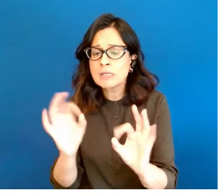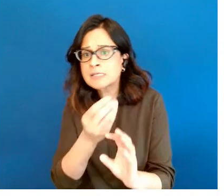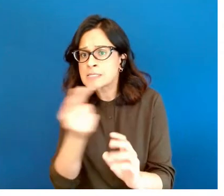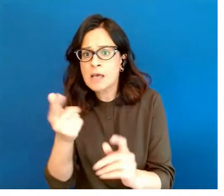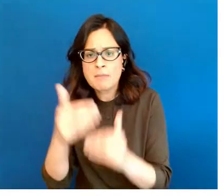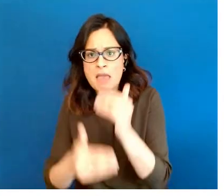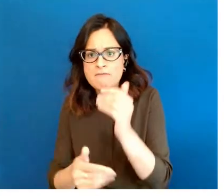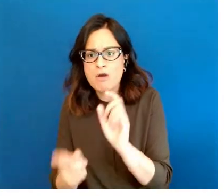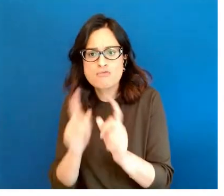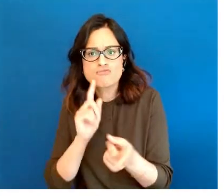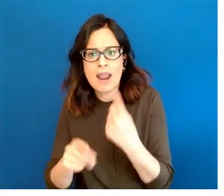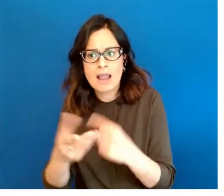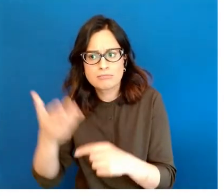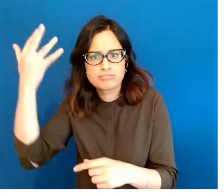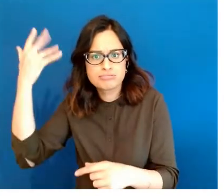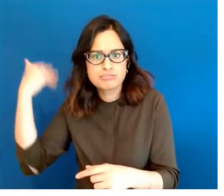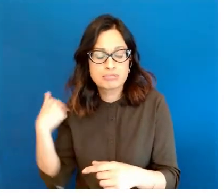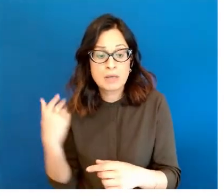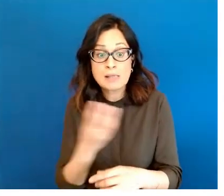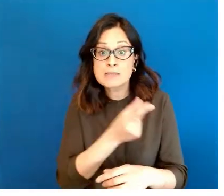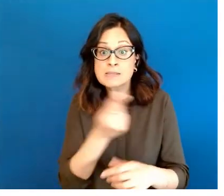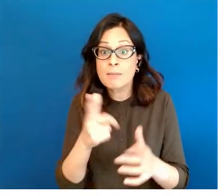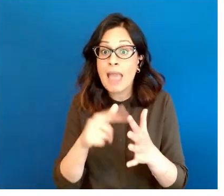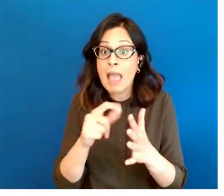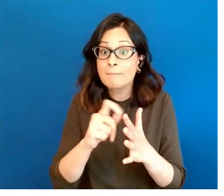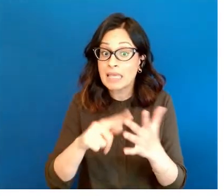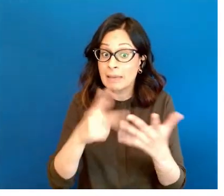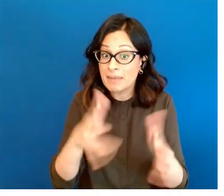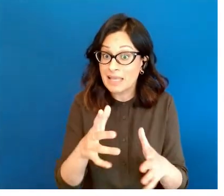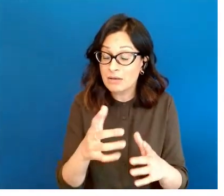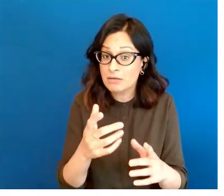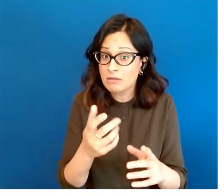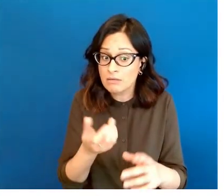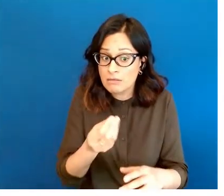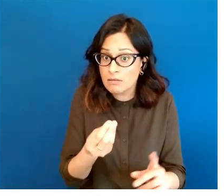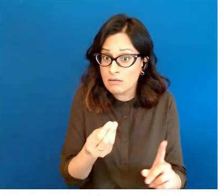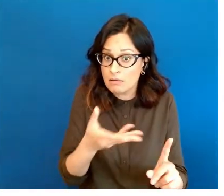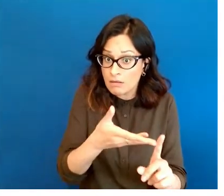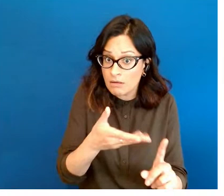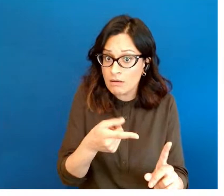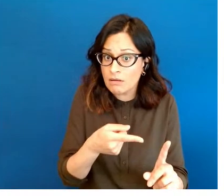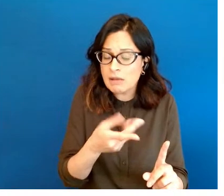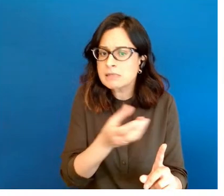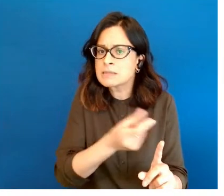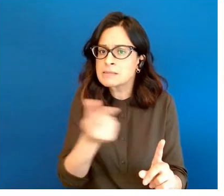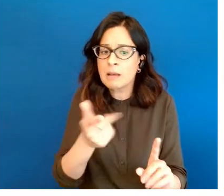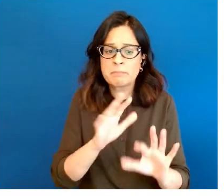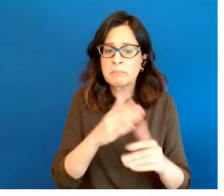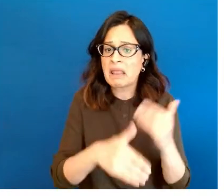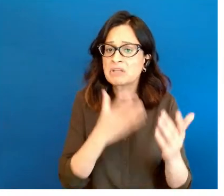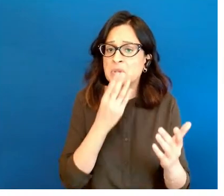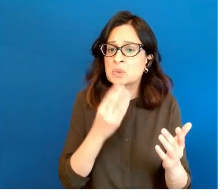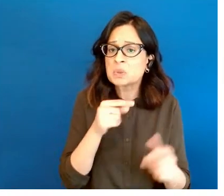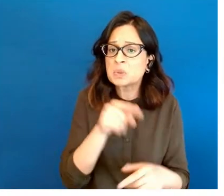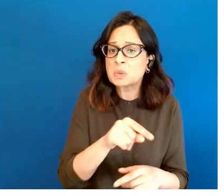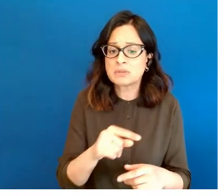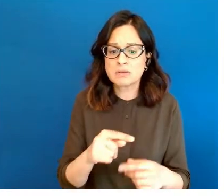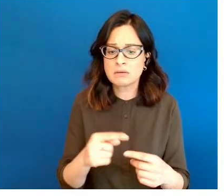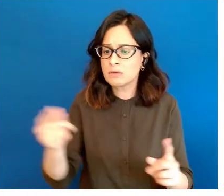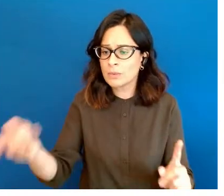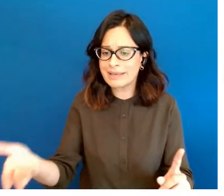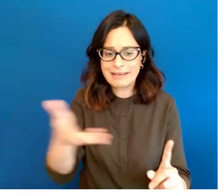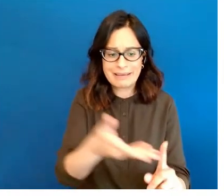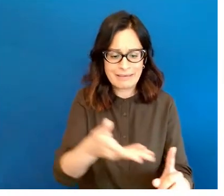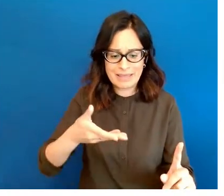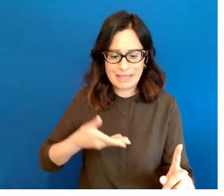that had had an adrenaline autoinjector before, and some of them it was unused, someone had given it to someone else and not replaced